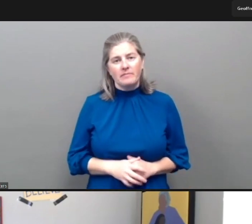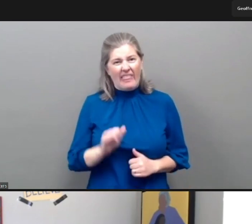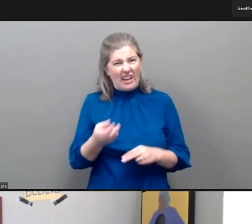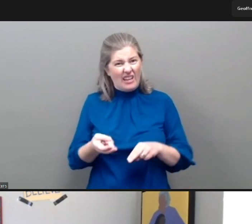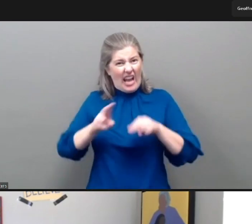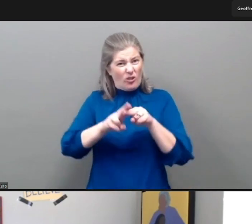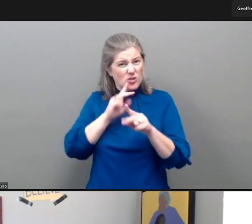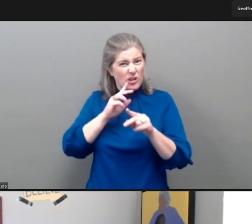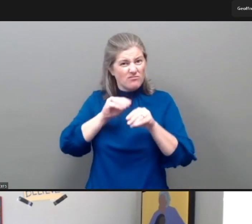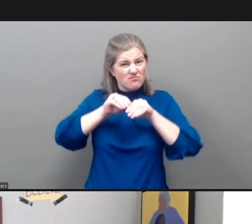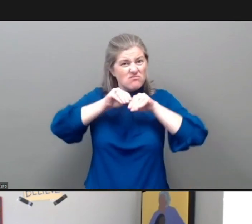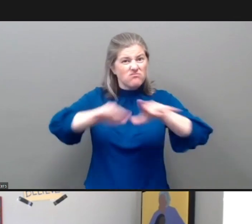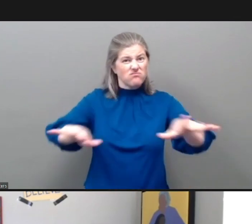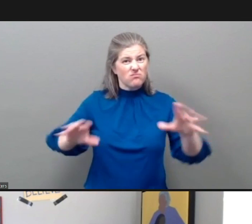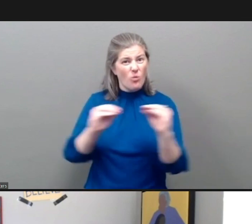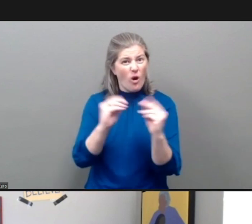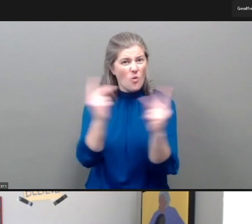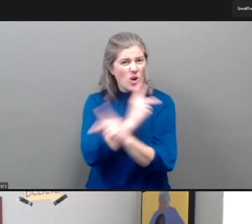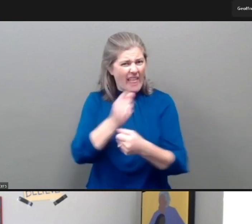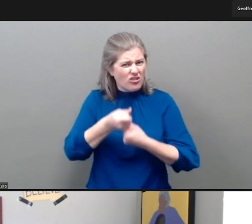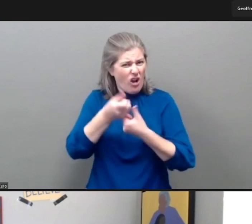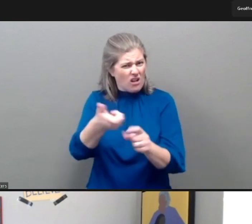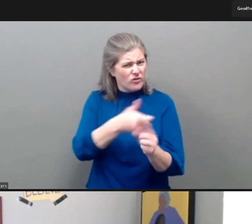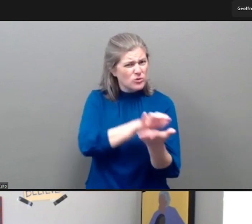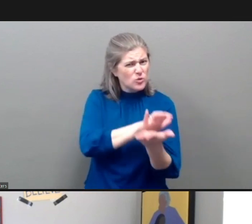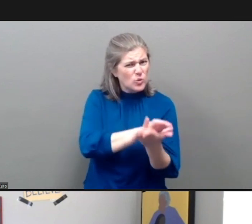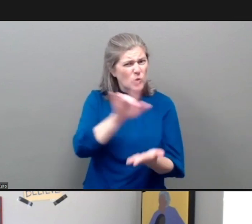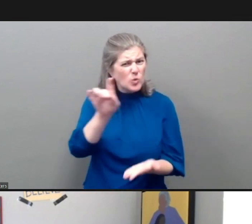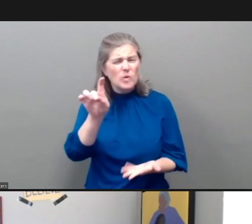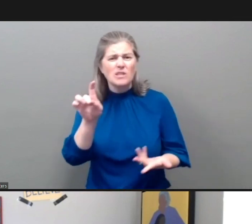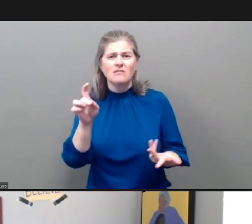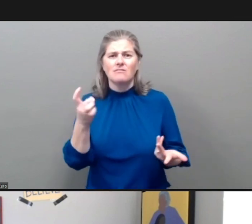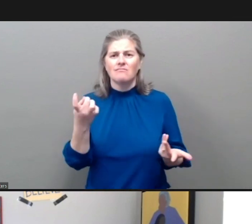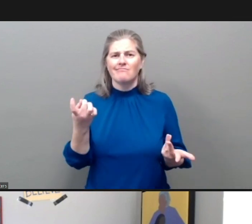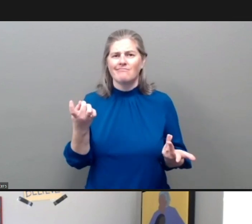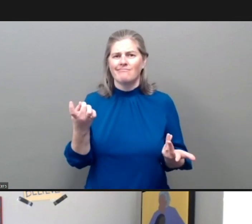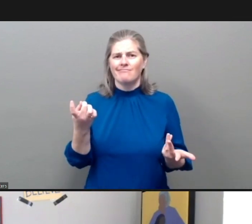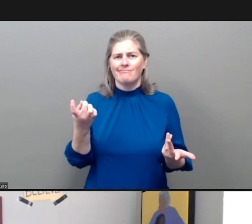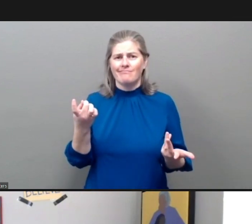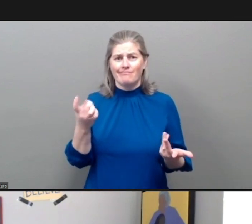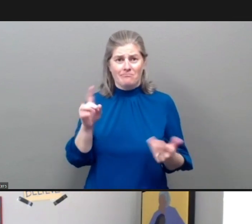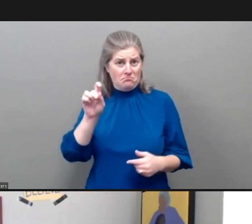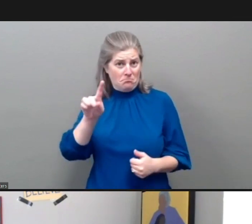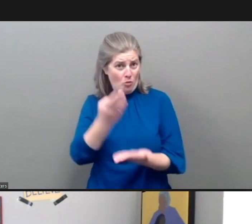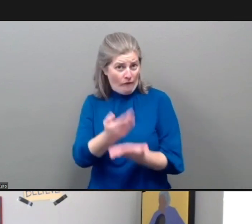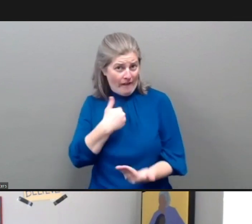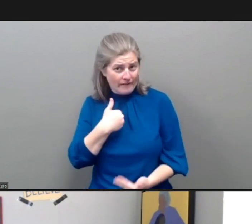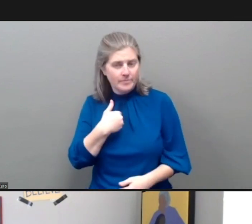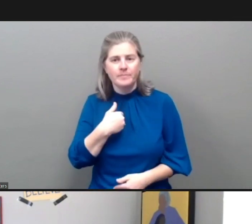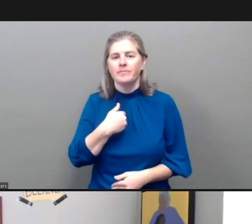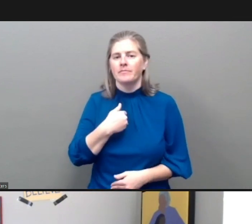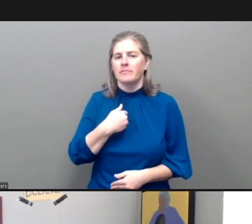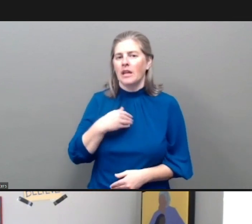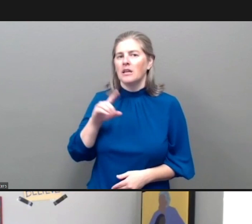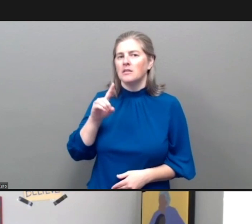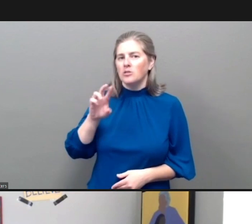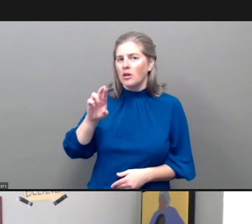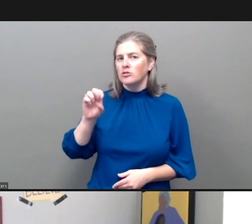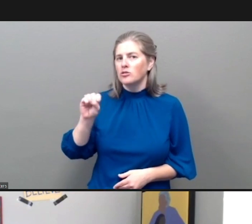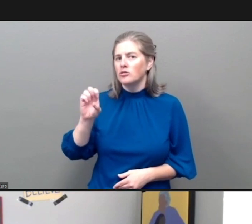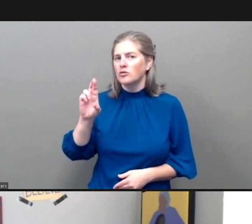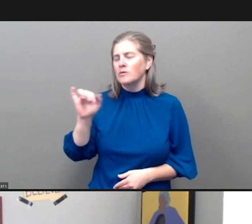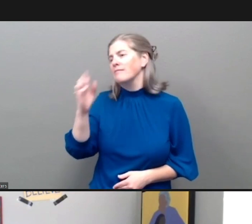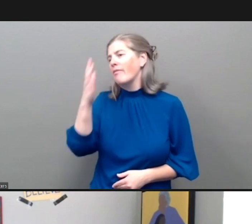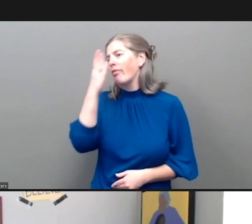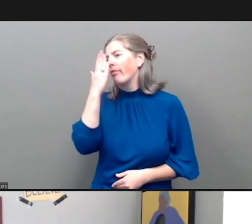is being caused by school-age kids and coming from schools? Yeah, Jeff, I'll start. First, I want to thank you for